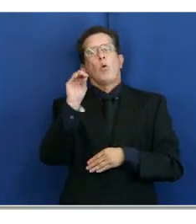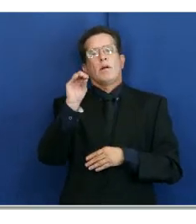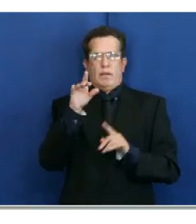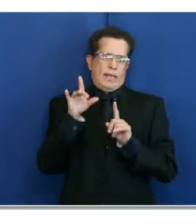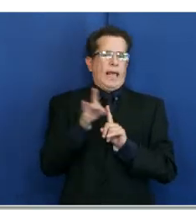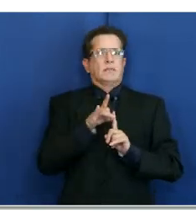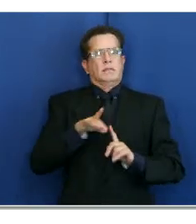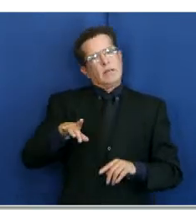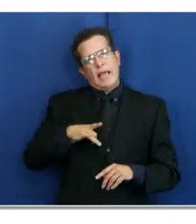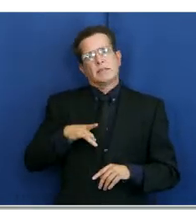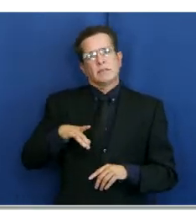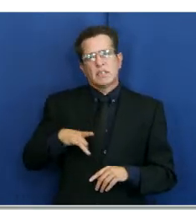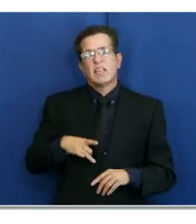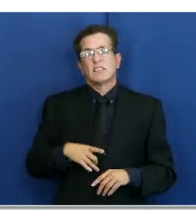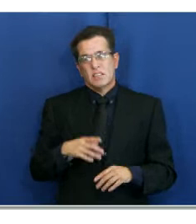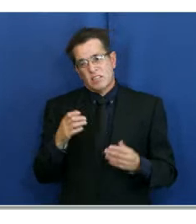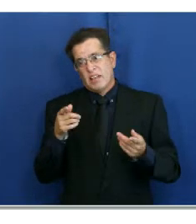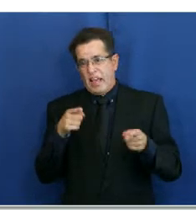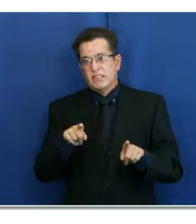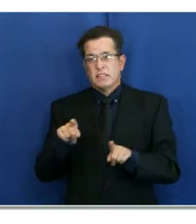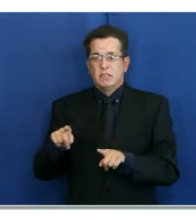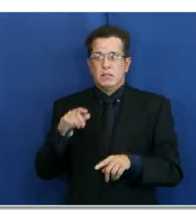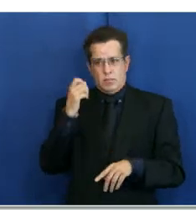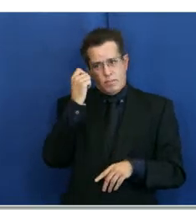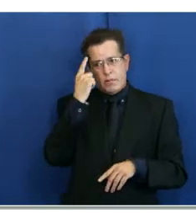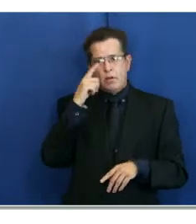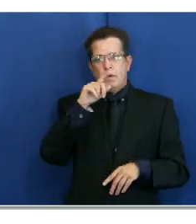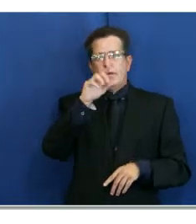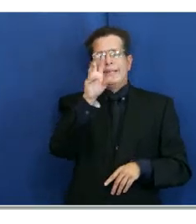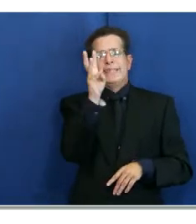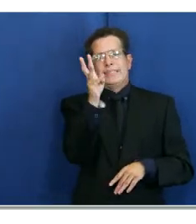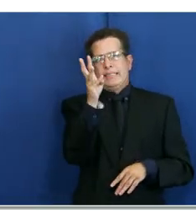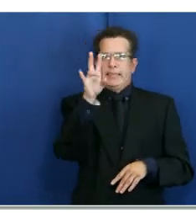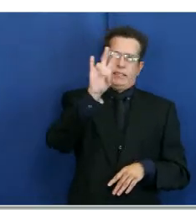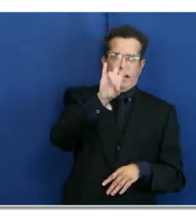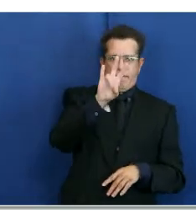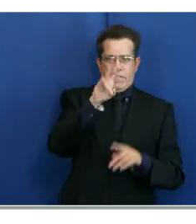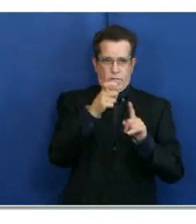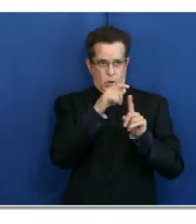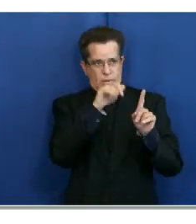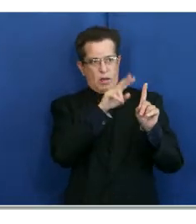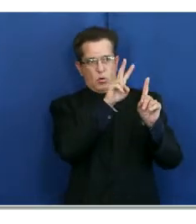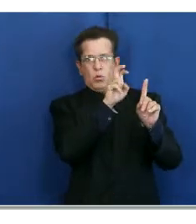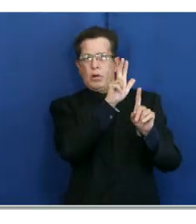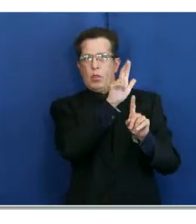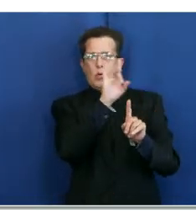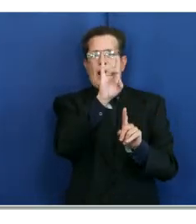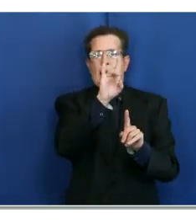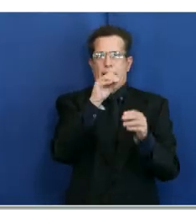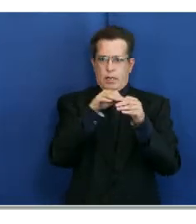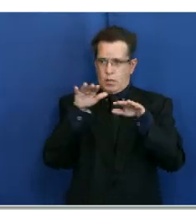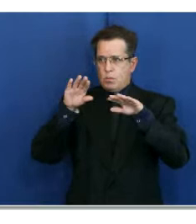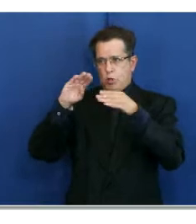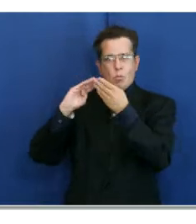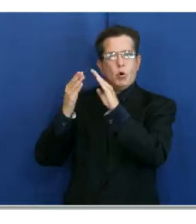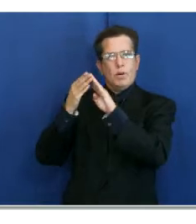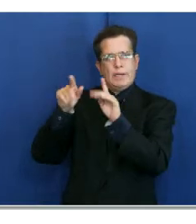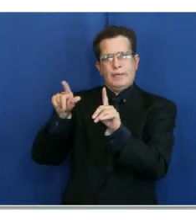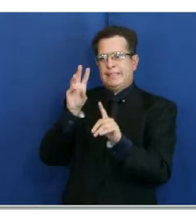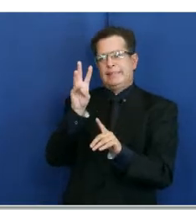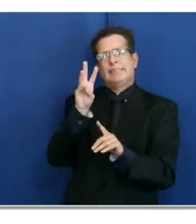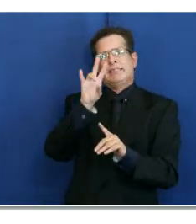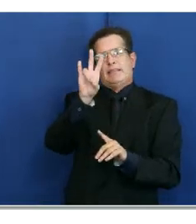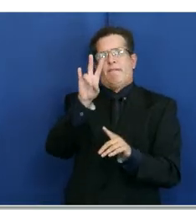cases. Keep in mind, only 67 of the 238 community outbreaks are